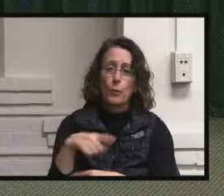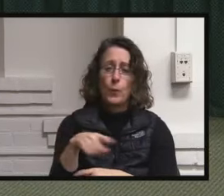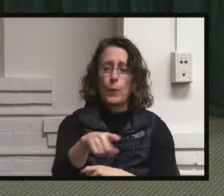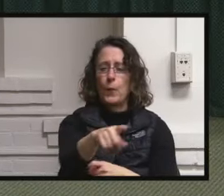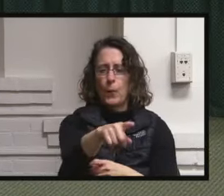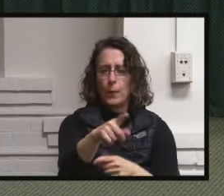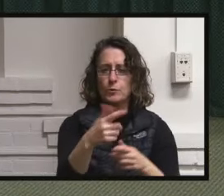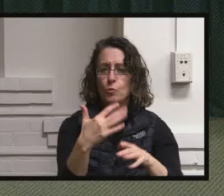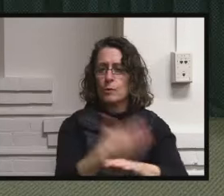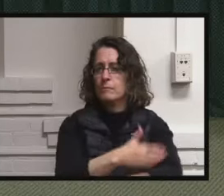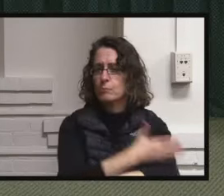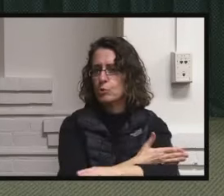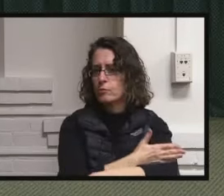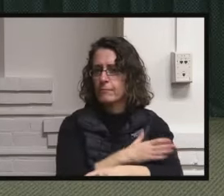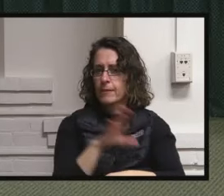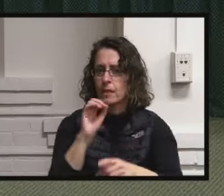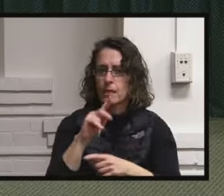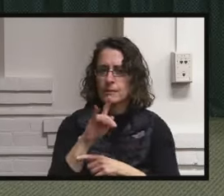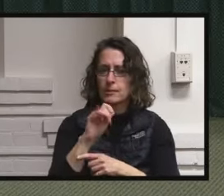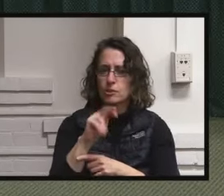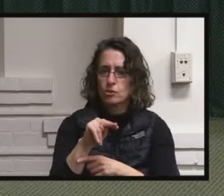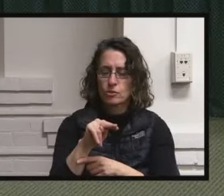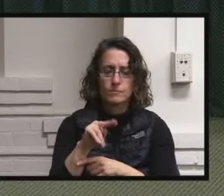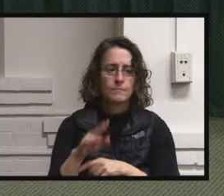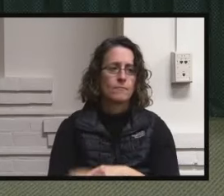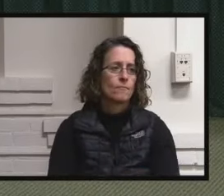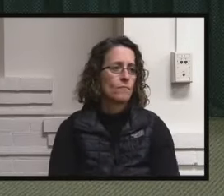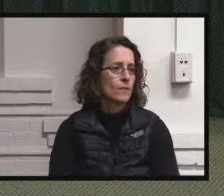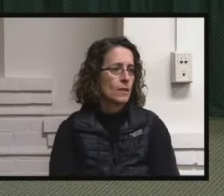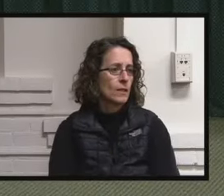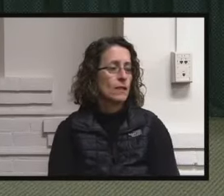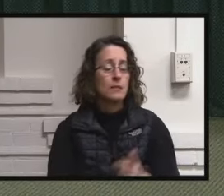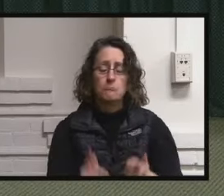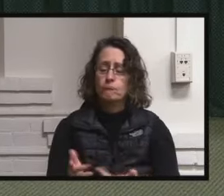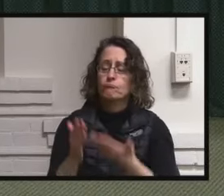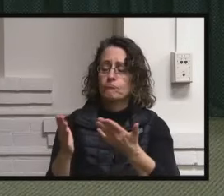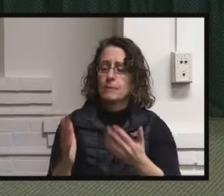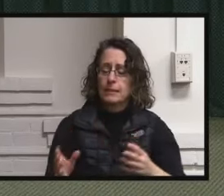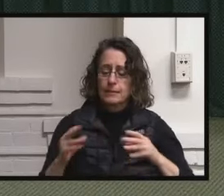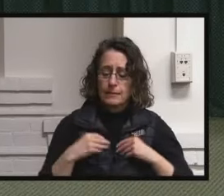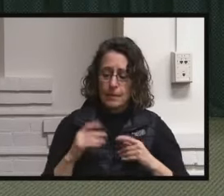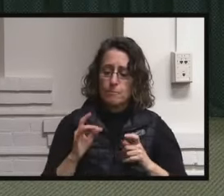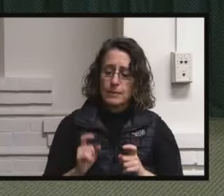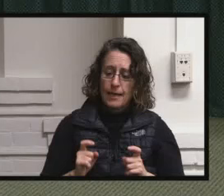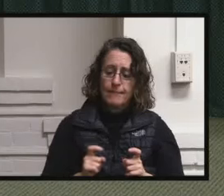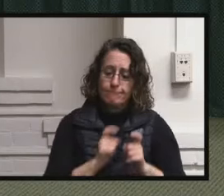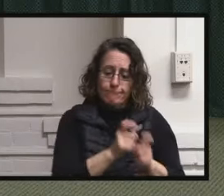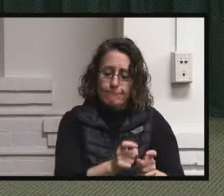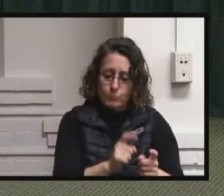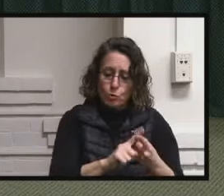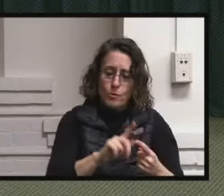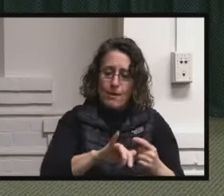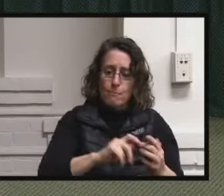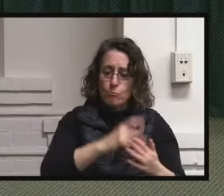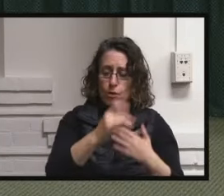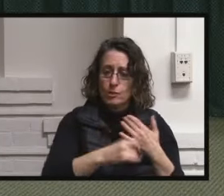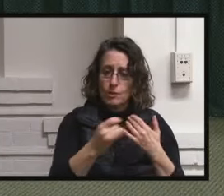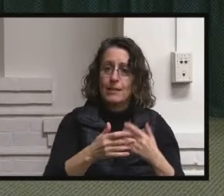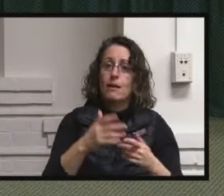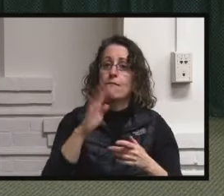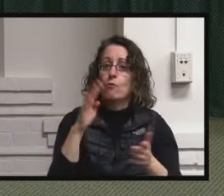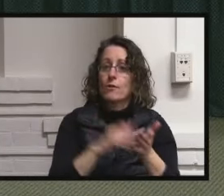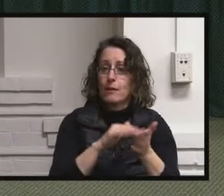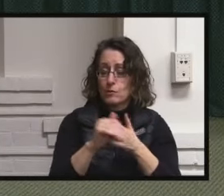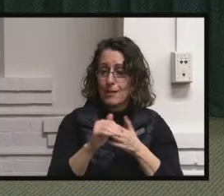Hearing none, we're ready for motion. I move that we accept and appropriate a $4,000 Better Back Roads